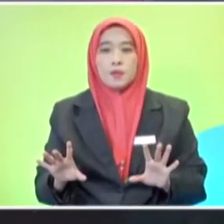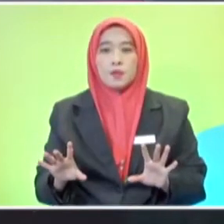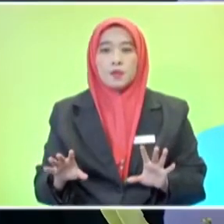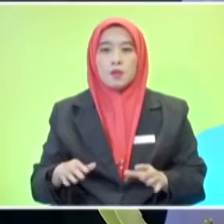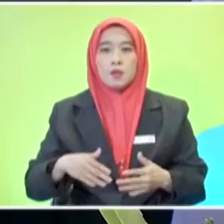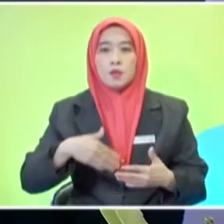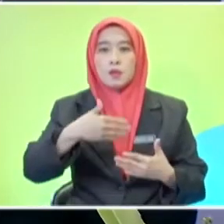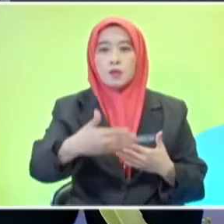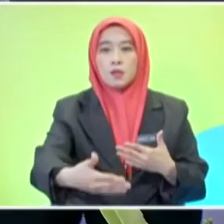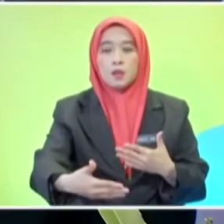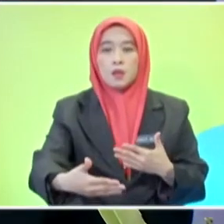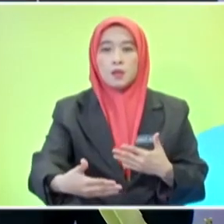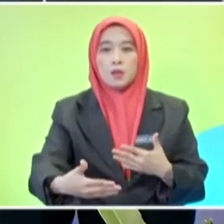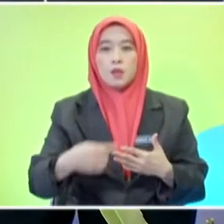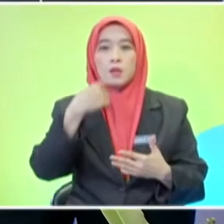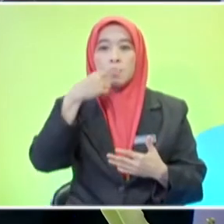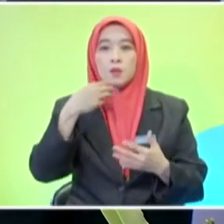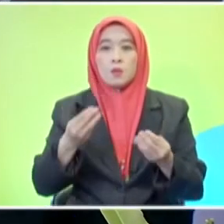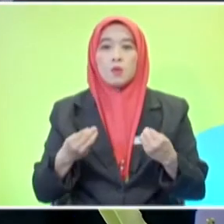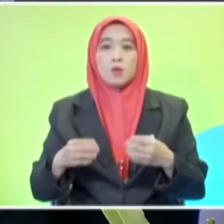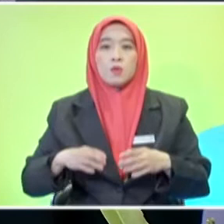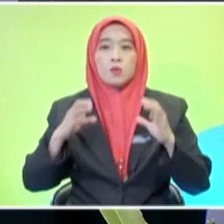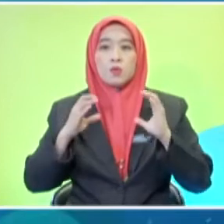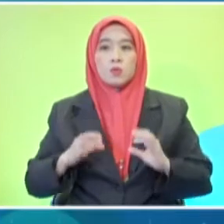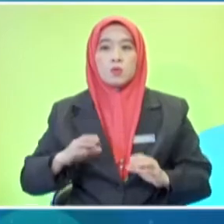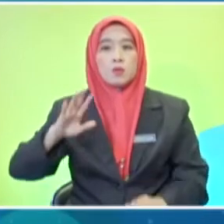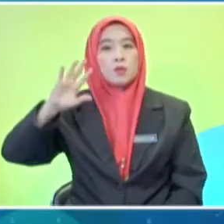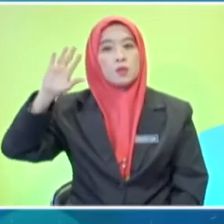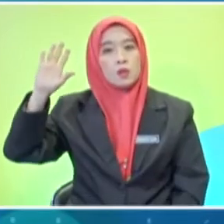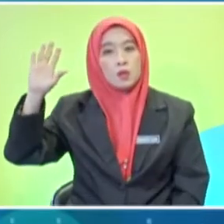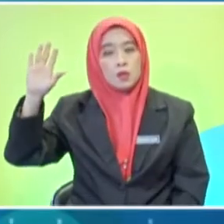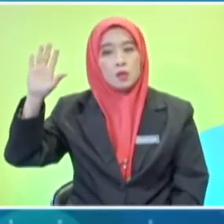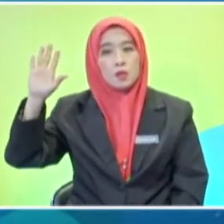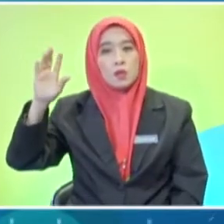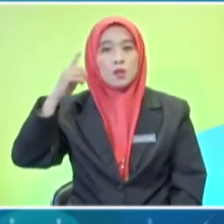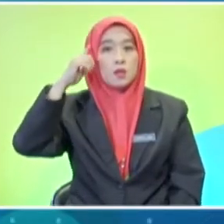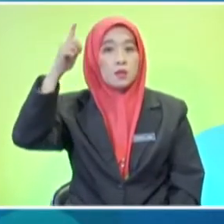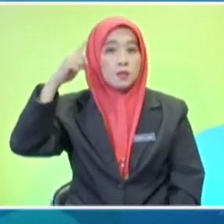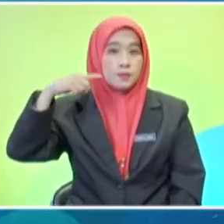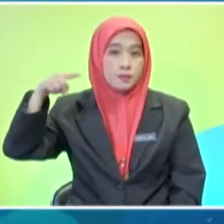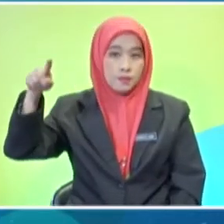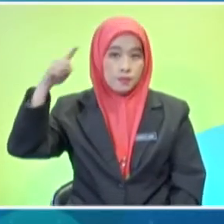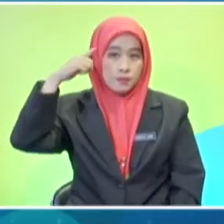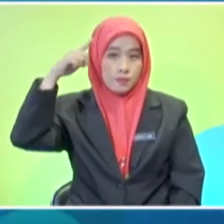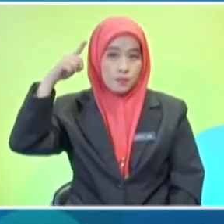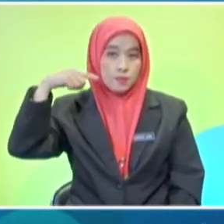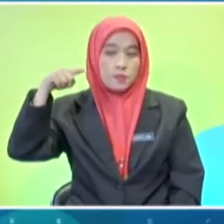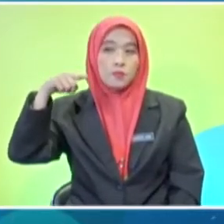next we will... who wants to try next? Put up your hand. Raise up your hand, please. Oh, Zari. Okay.